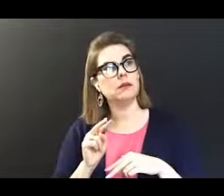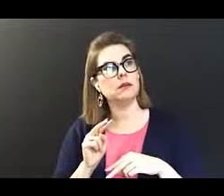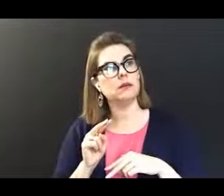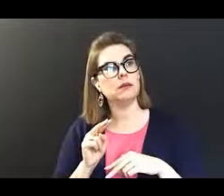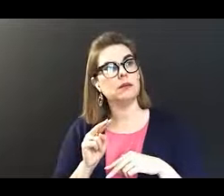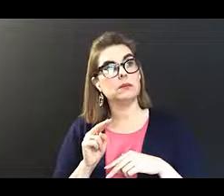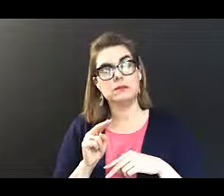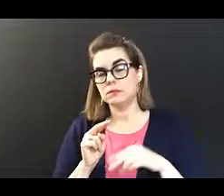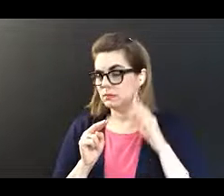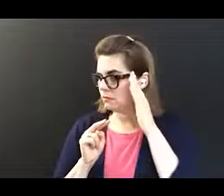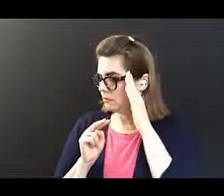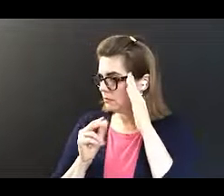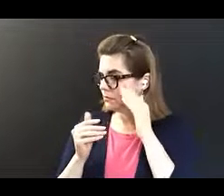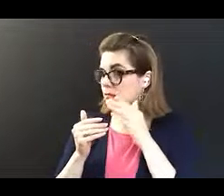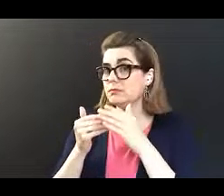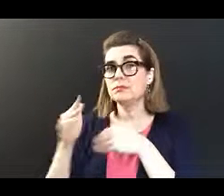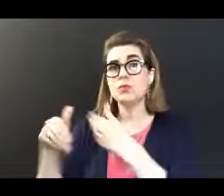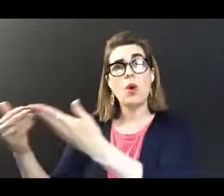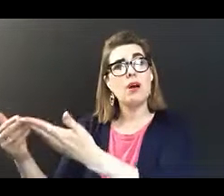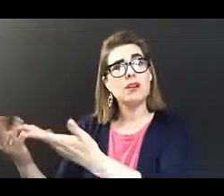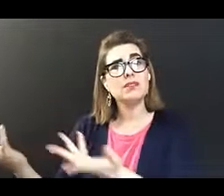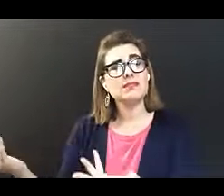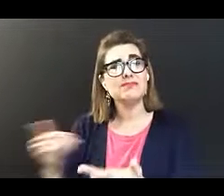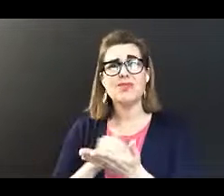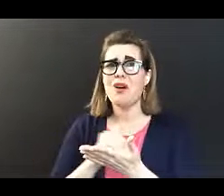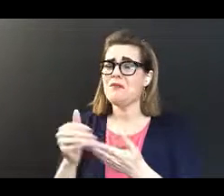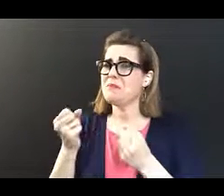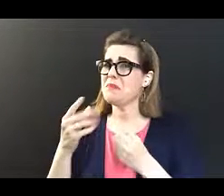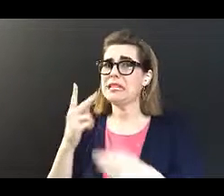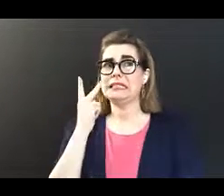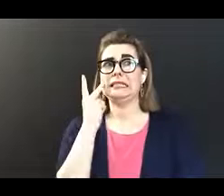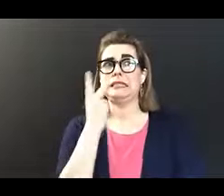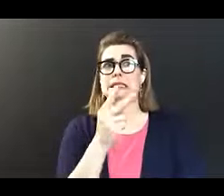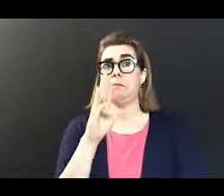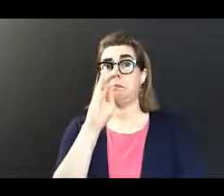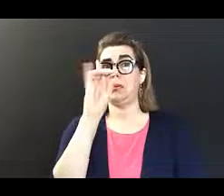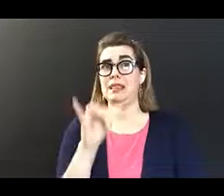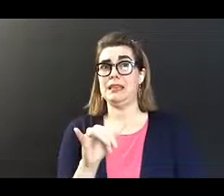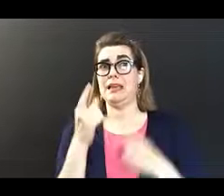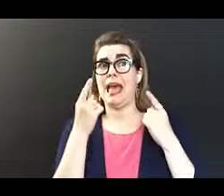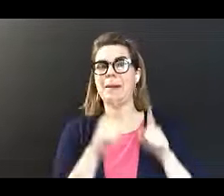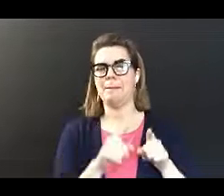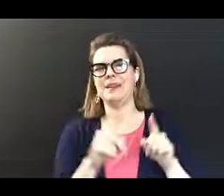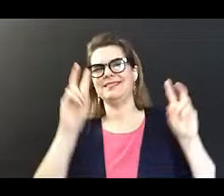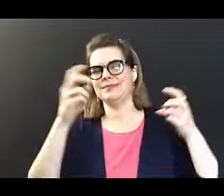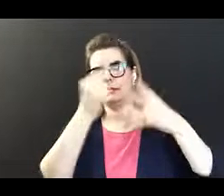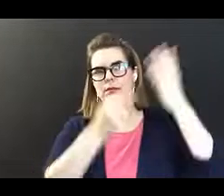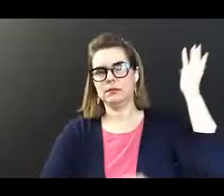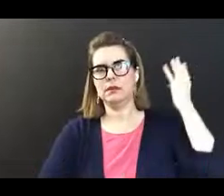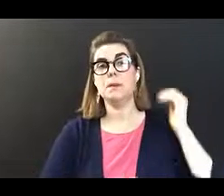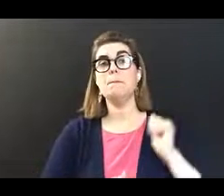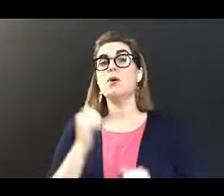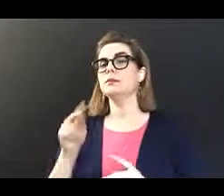case. When they see bullying happening in all its various forms, most people, not just students, but most people choose to